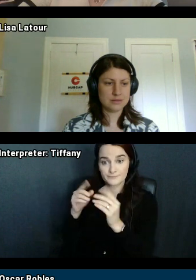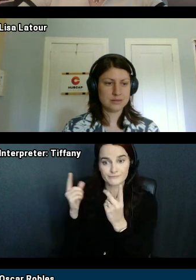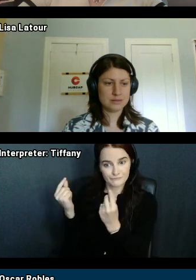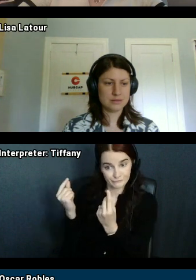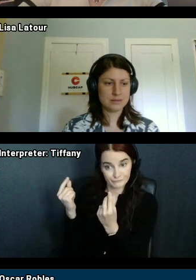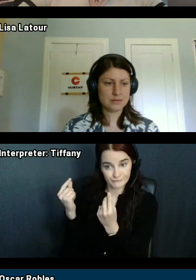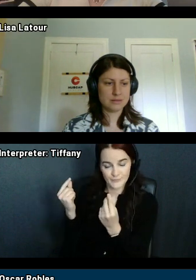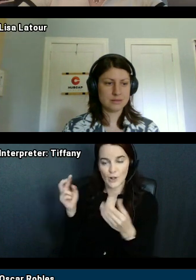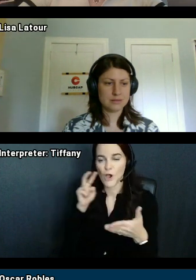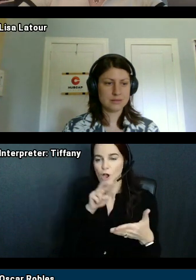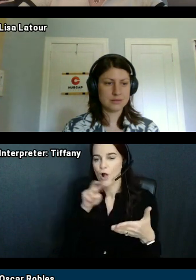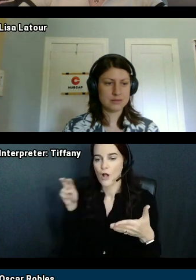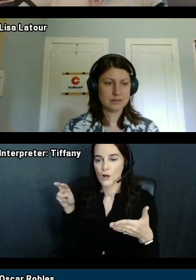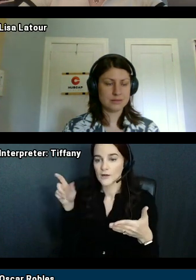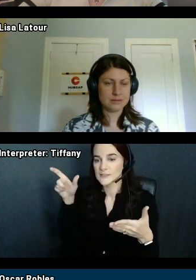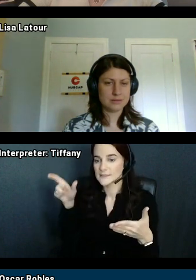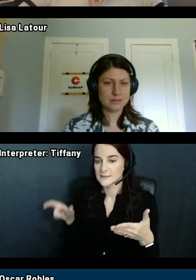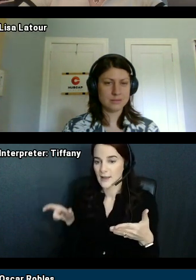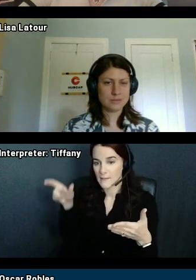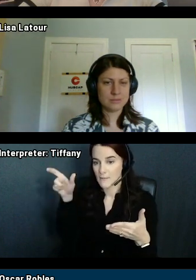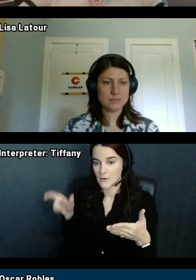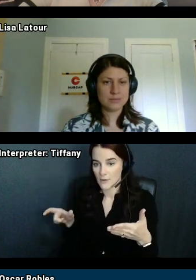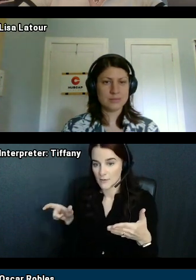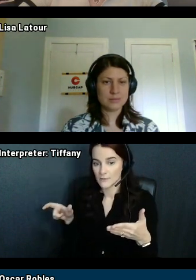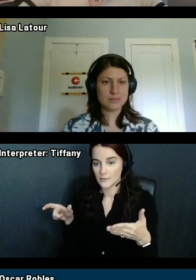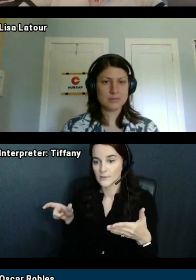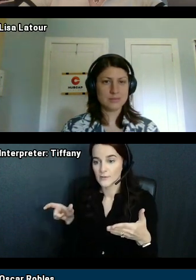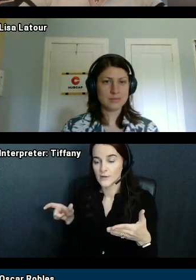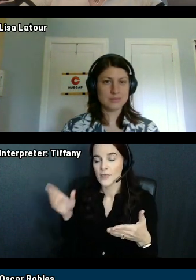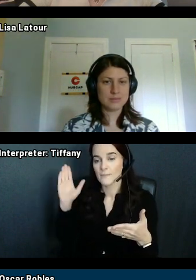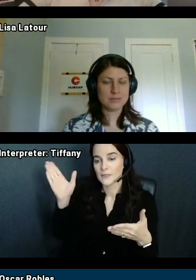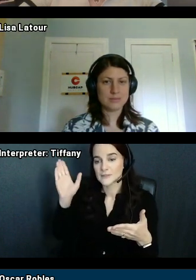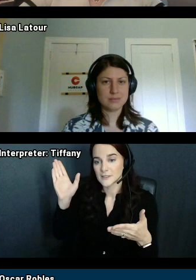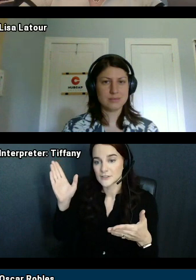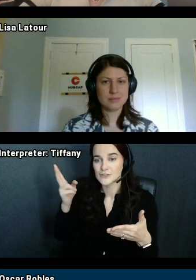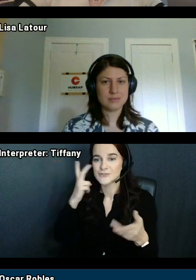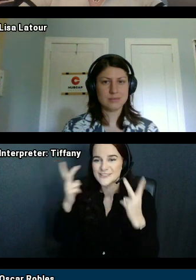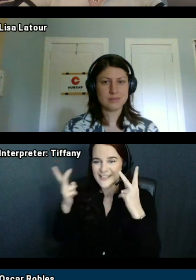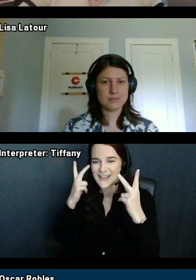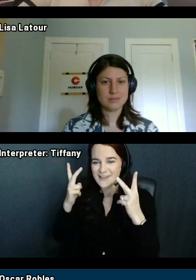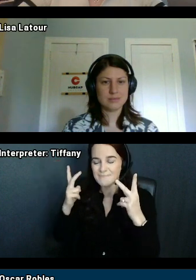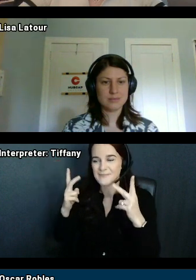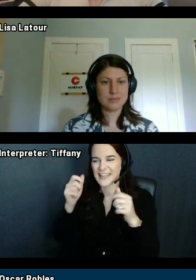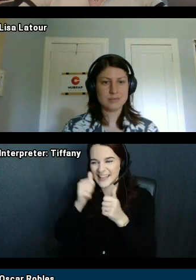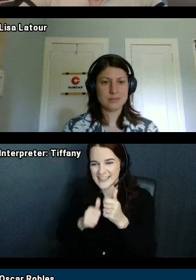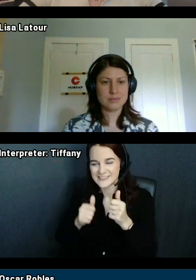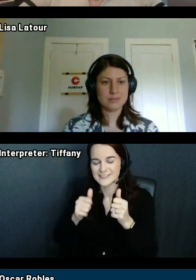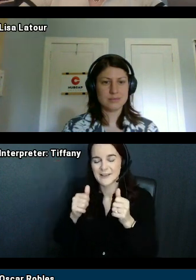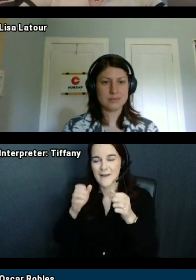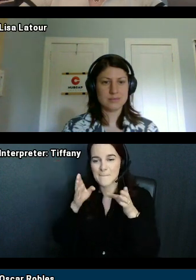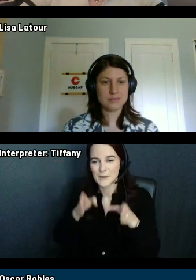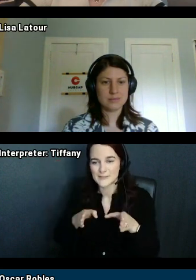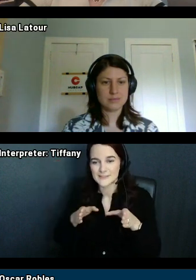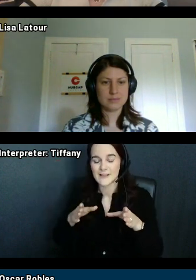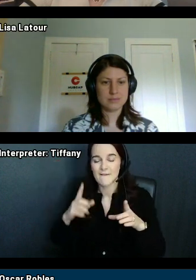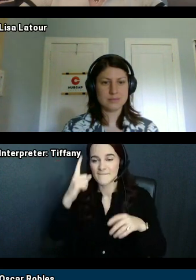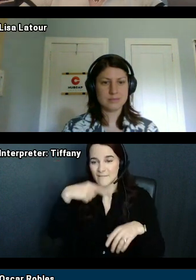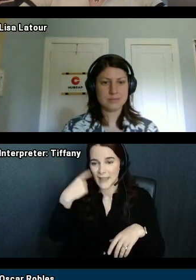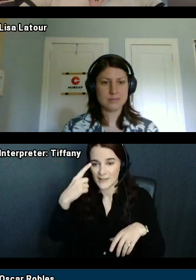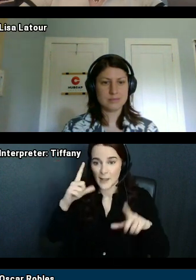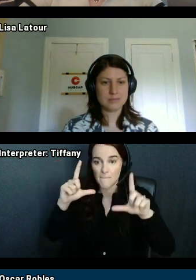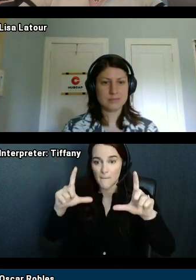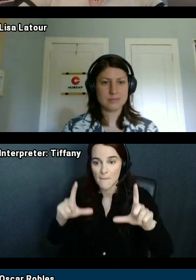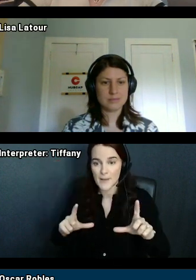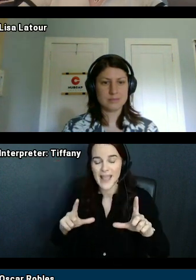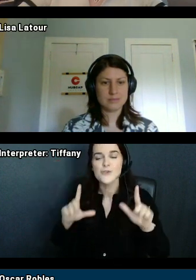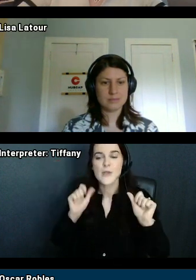down the sidebar of the presentation, you'll see all of the individual faces, and each one has the option to pop them